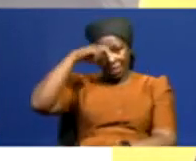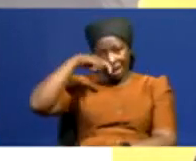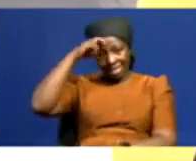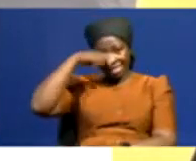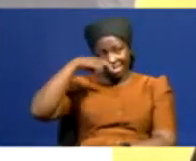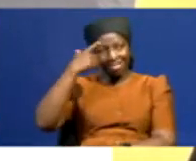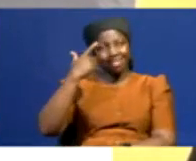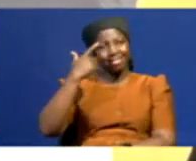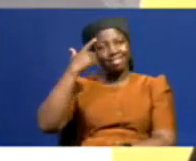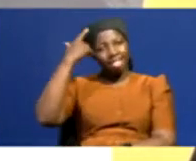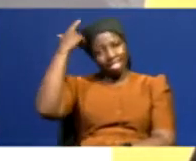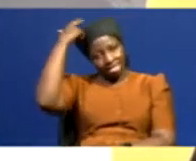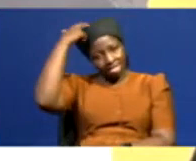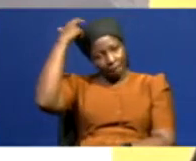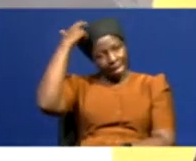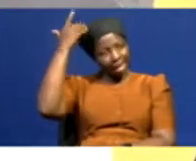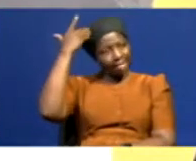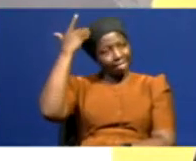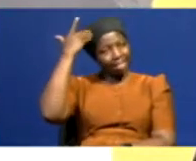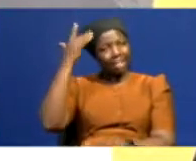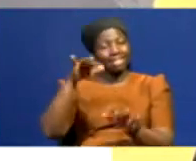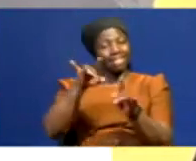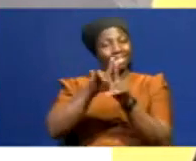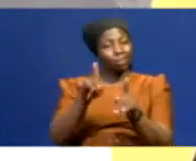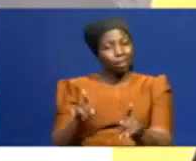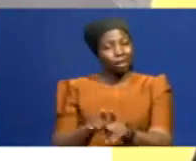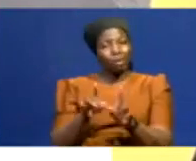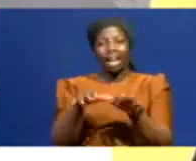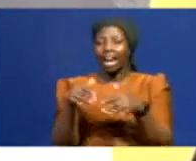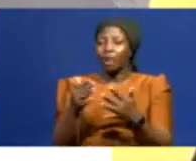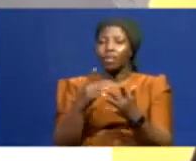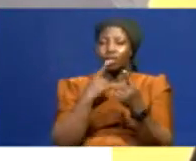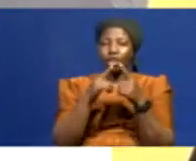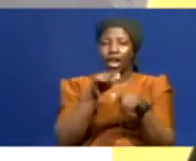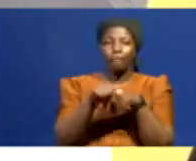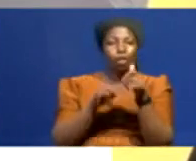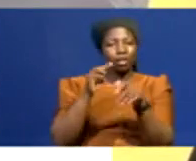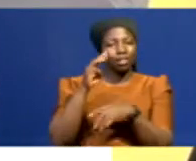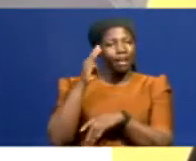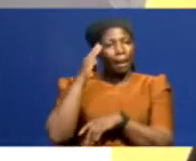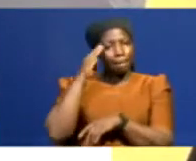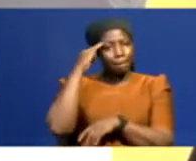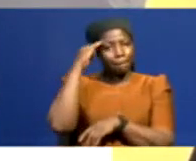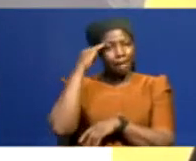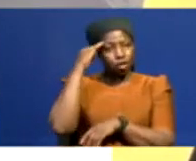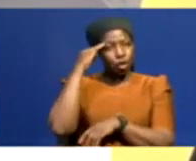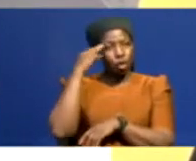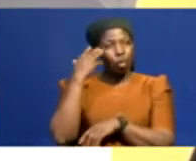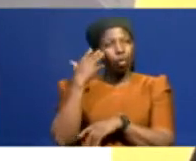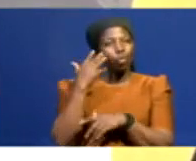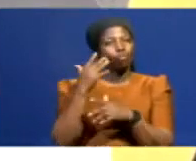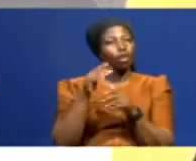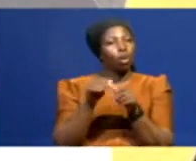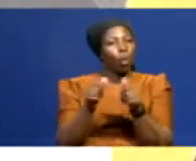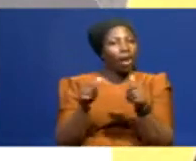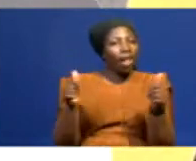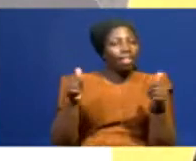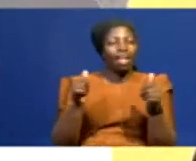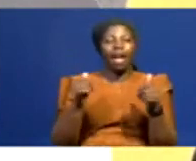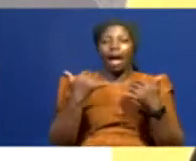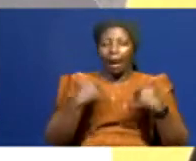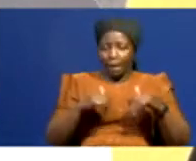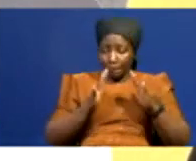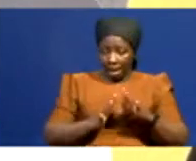psychologically, even the aspects we are talking about today, mental wellness. A player